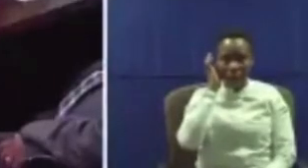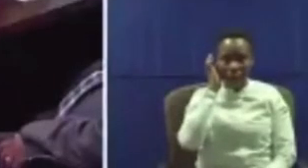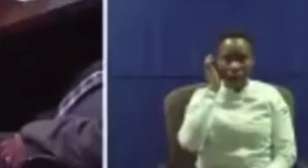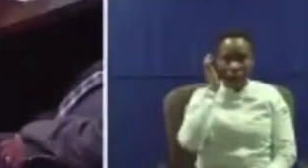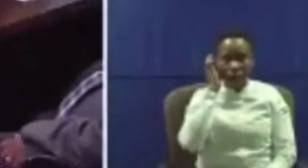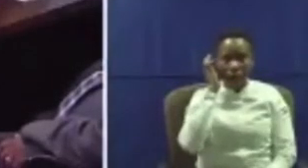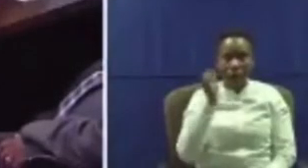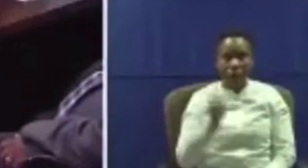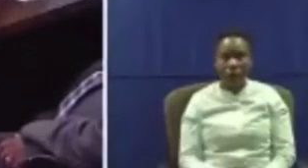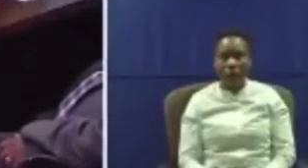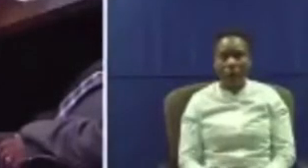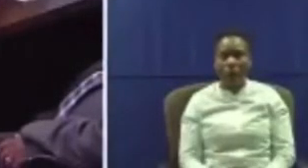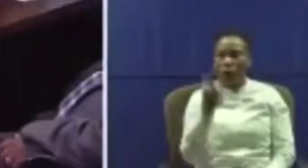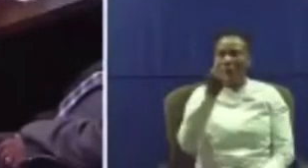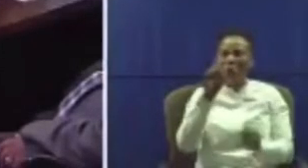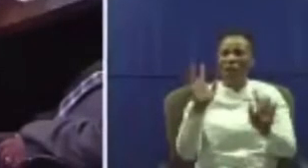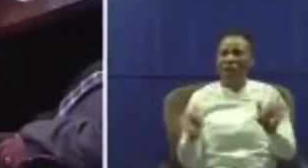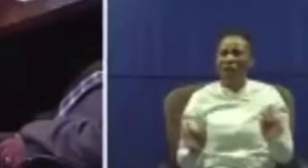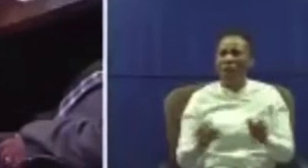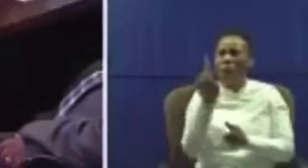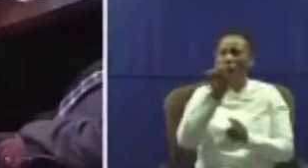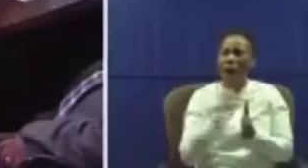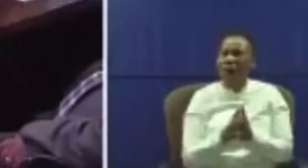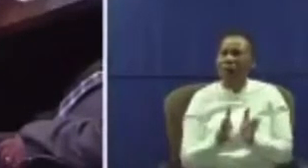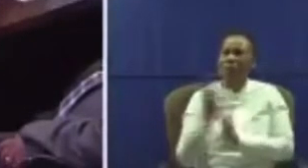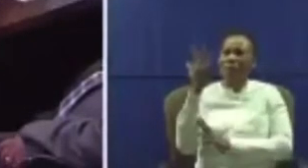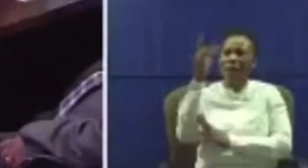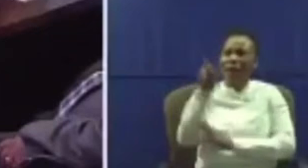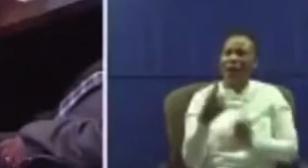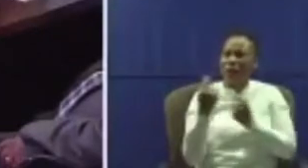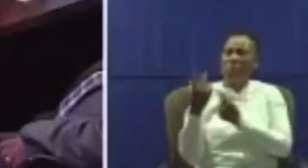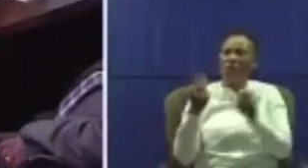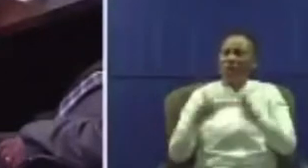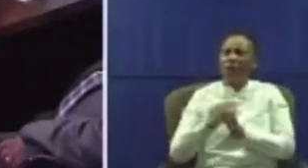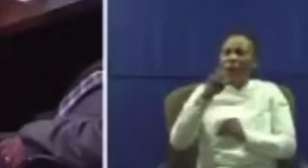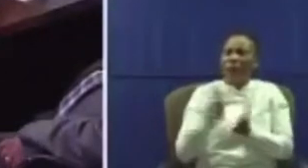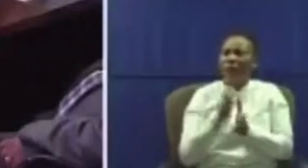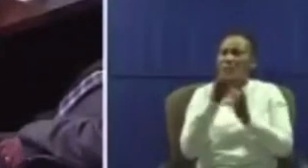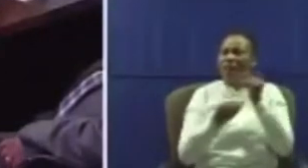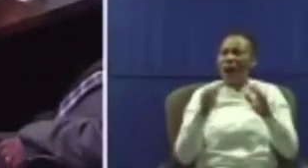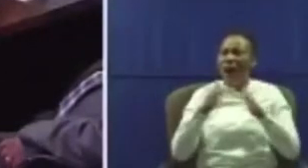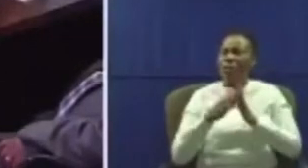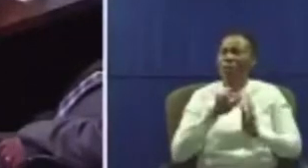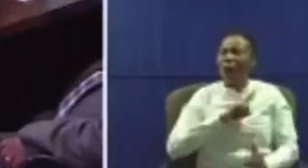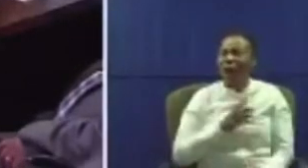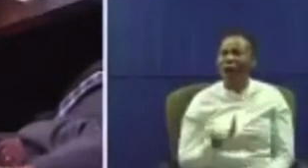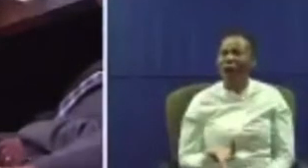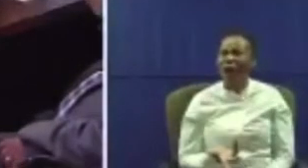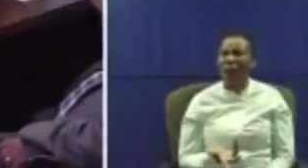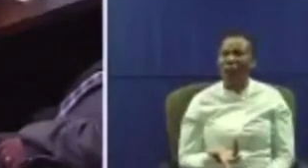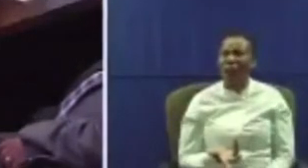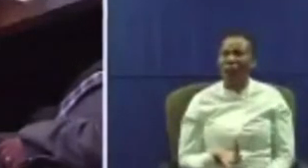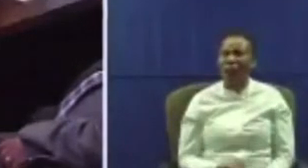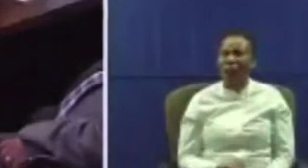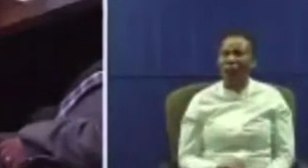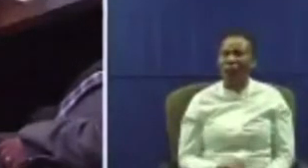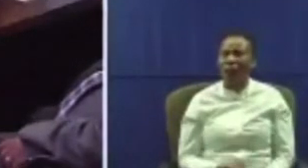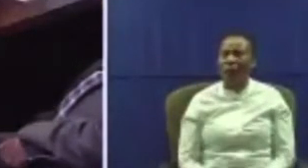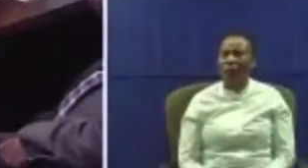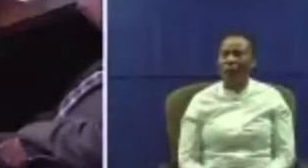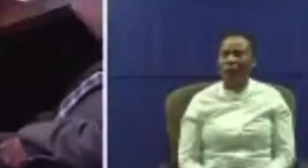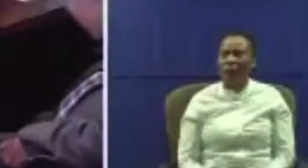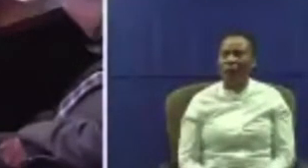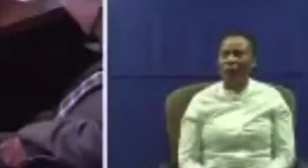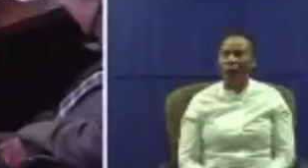Speaker, what did they do? Rule 735 for obstructing the removal of members from